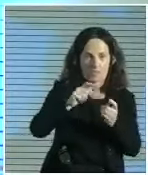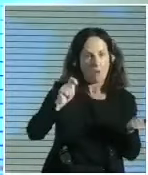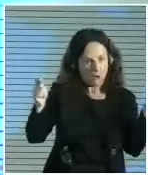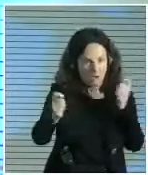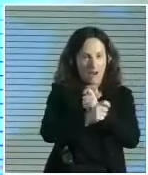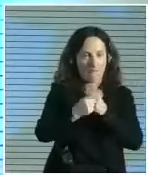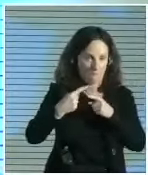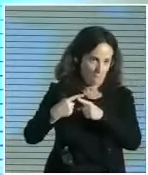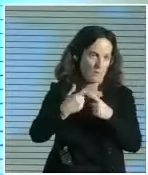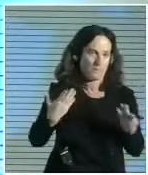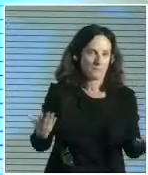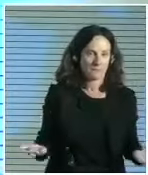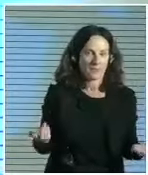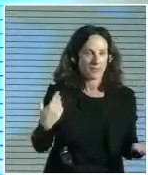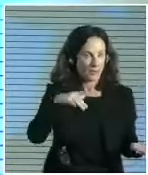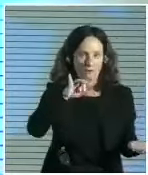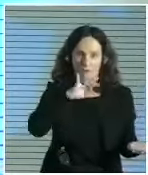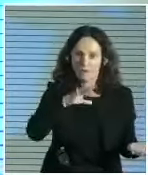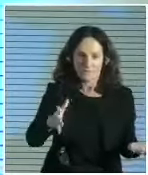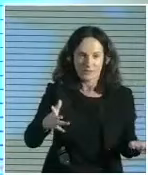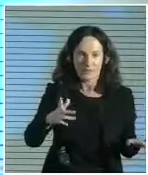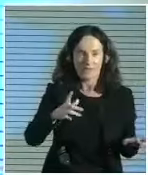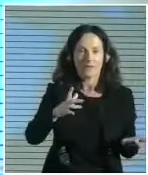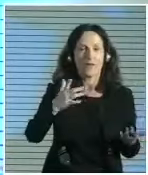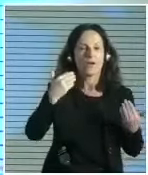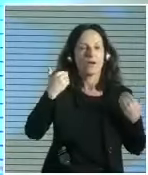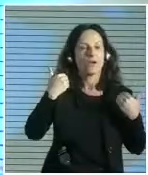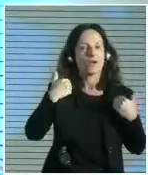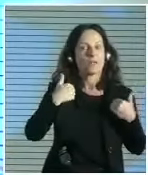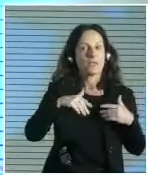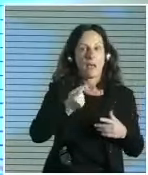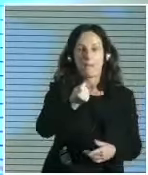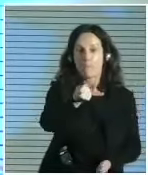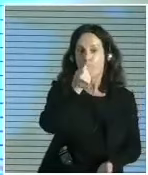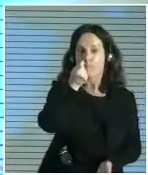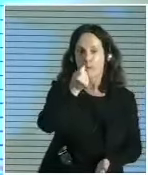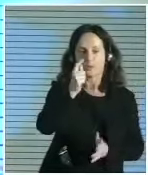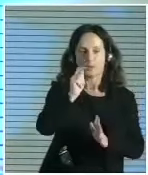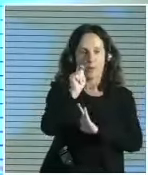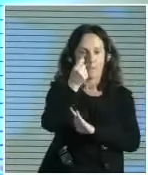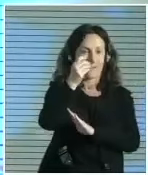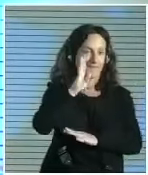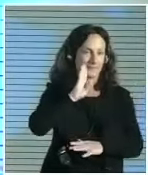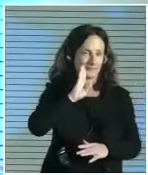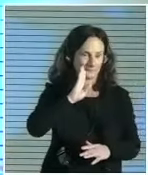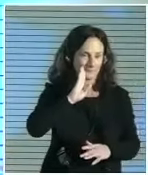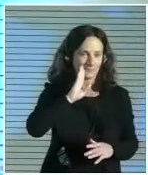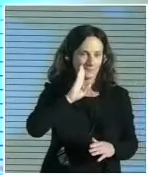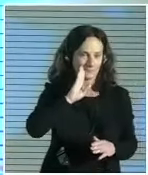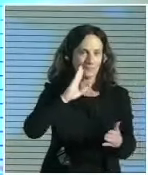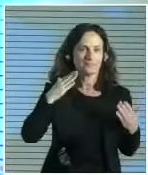goal now. And as we signed last year in 2022, the Global Tourism